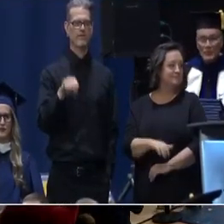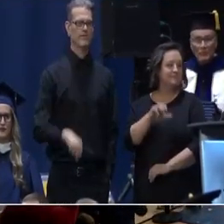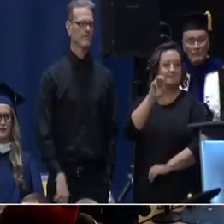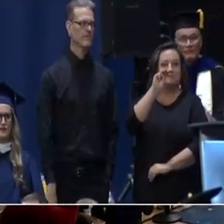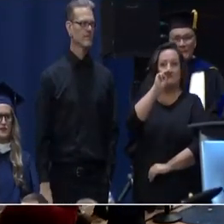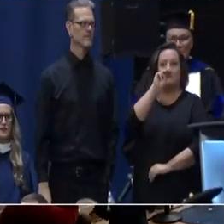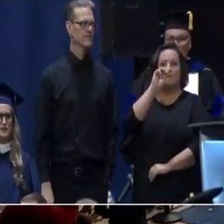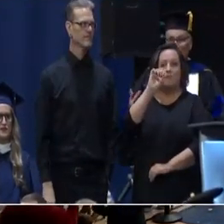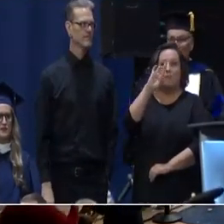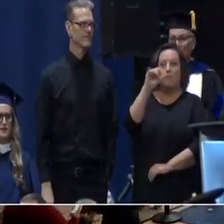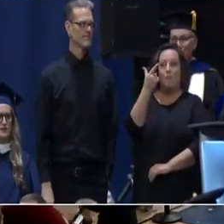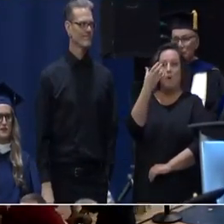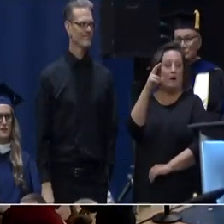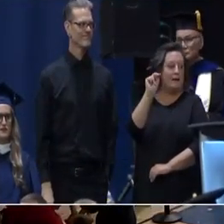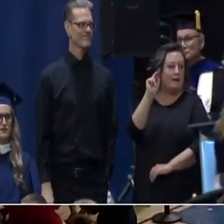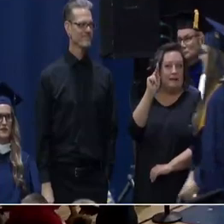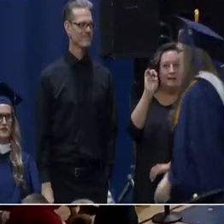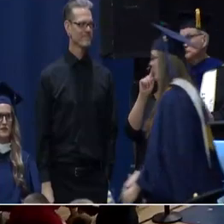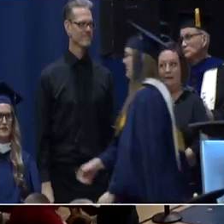Morgan Keith.